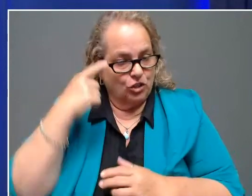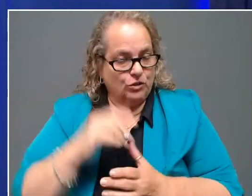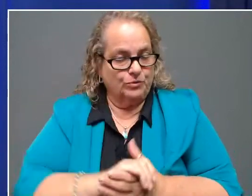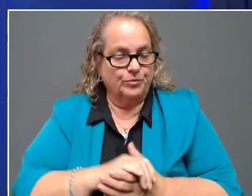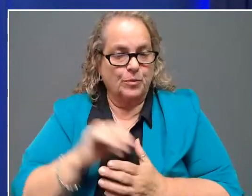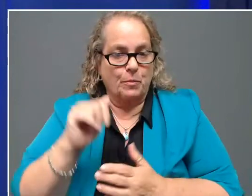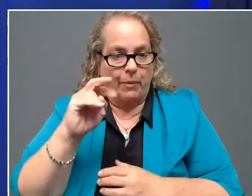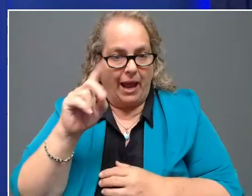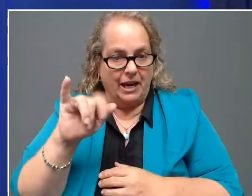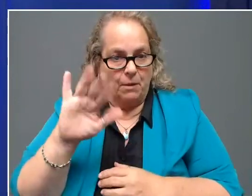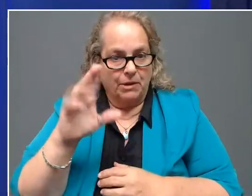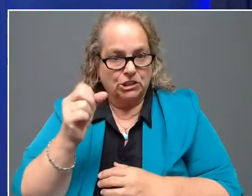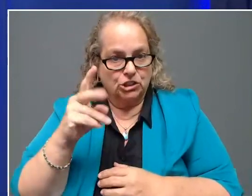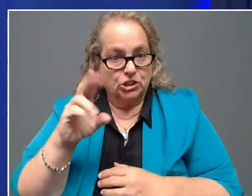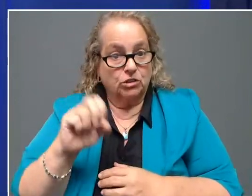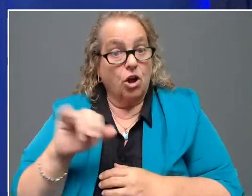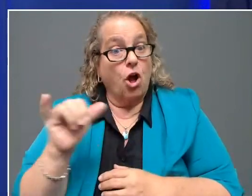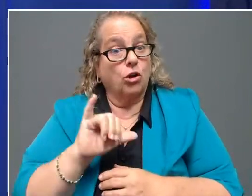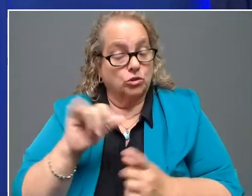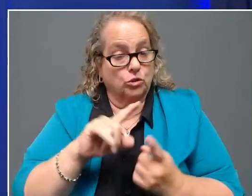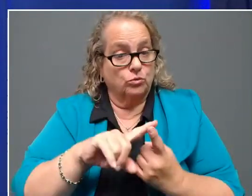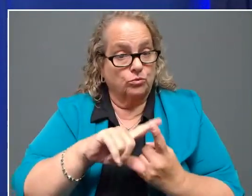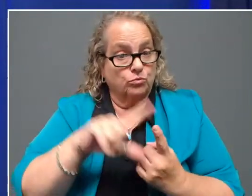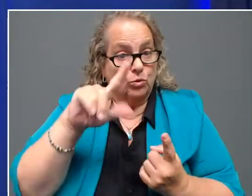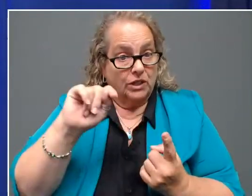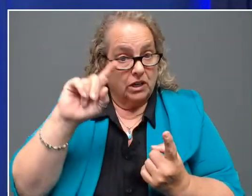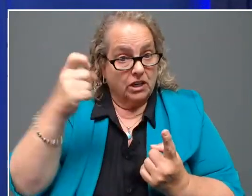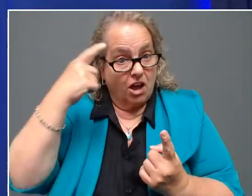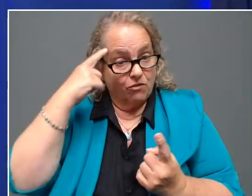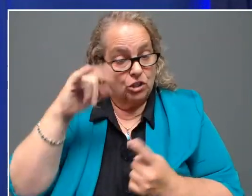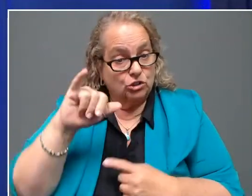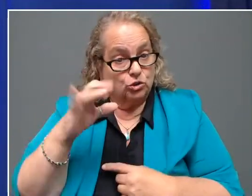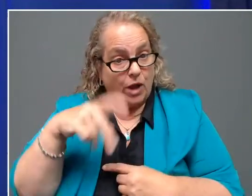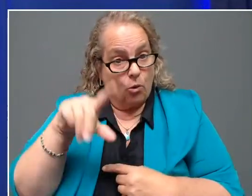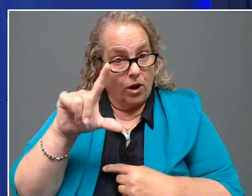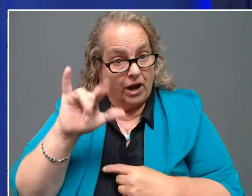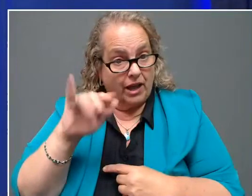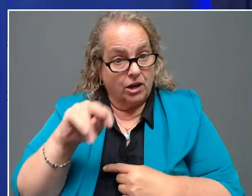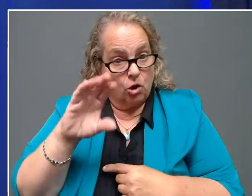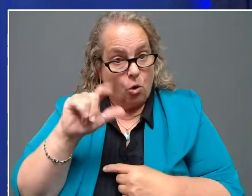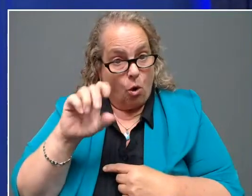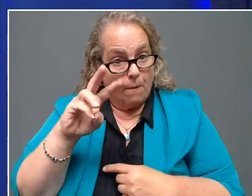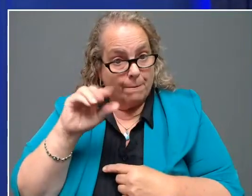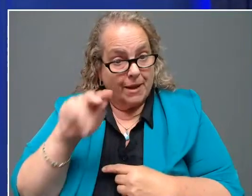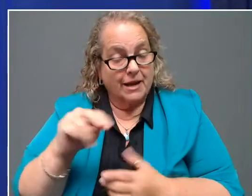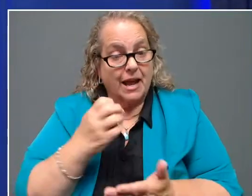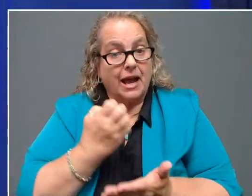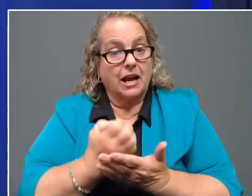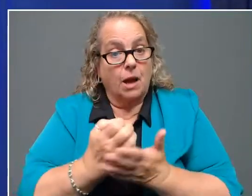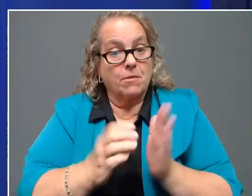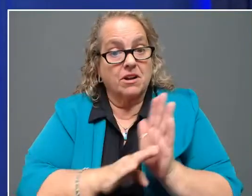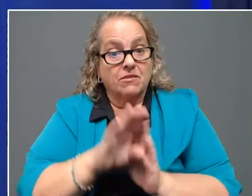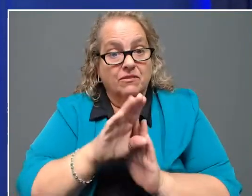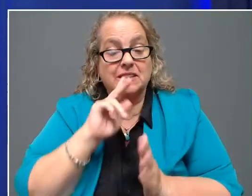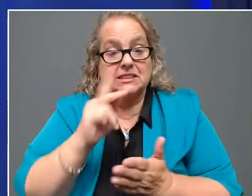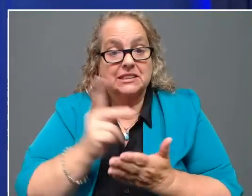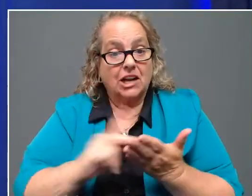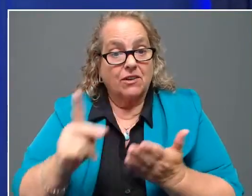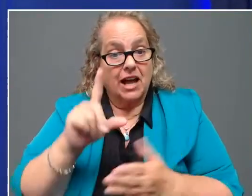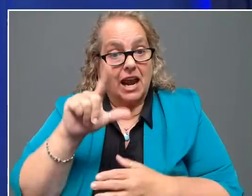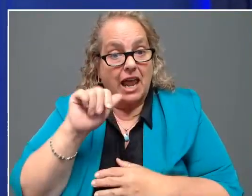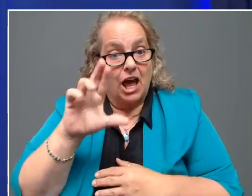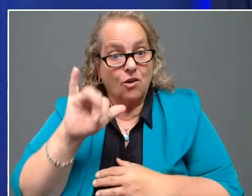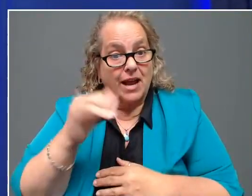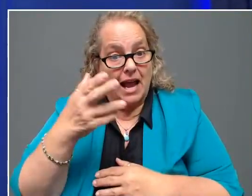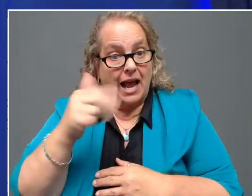officials: Lieutenant Governor Jacqueline Coleman, Economic Development Secretary Larry Hayes, Katie Smith,